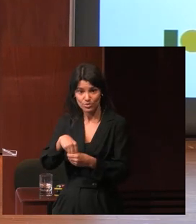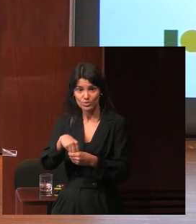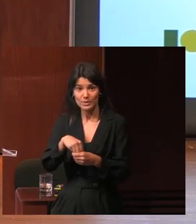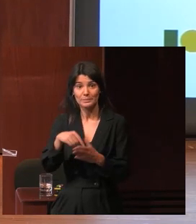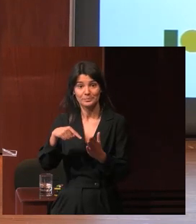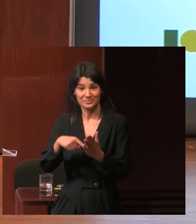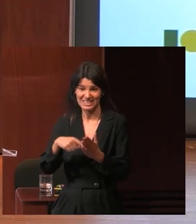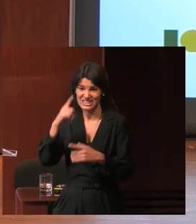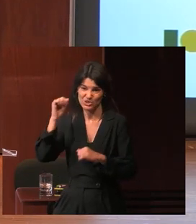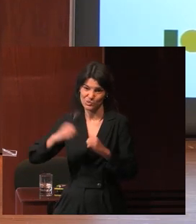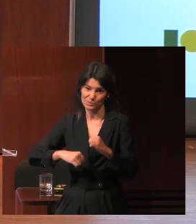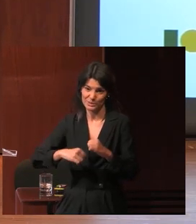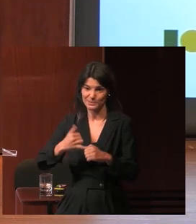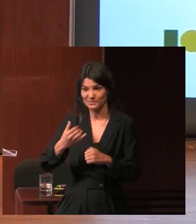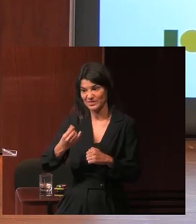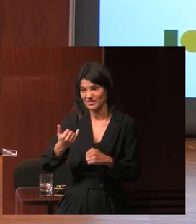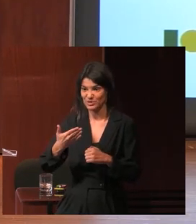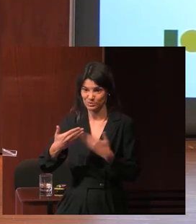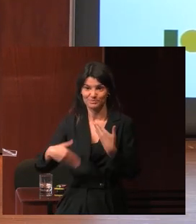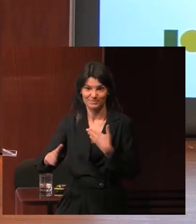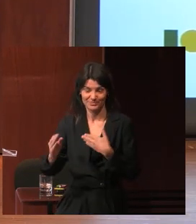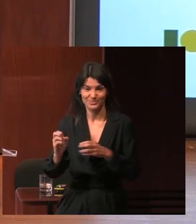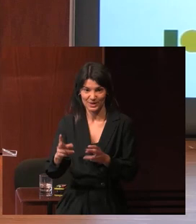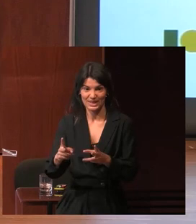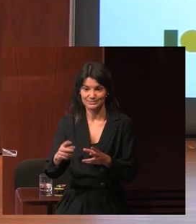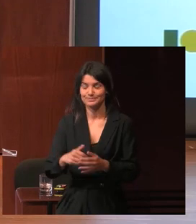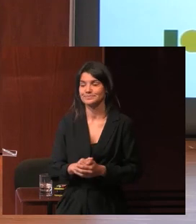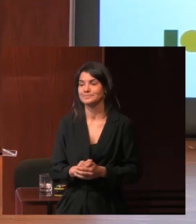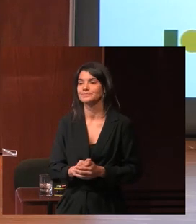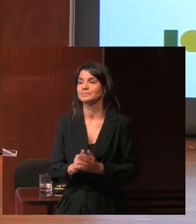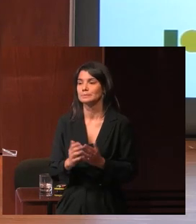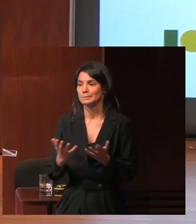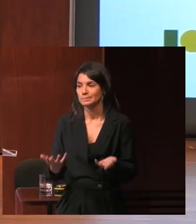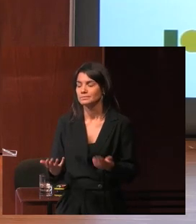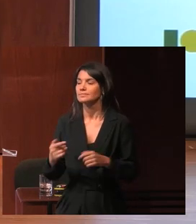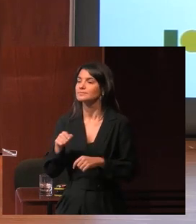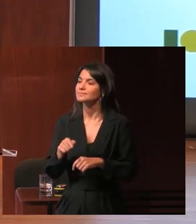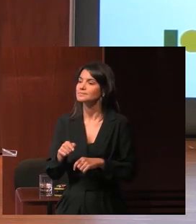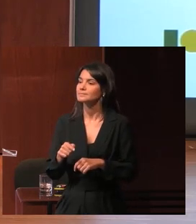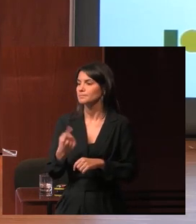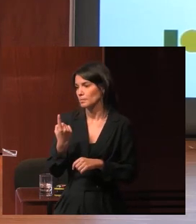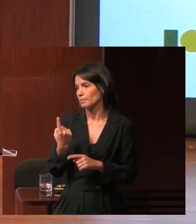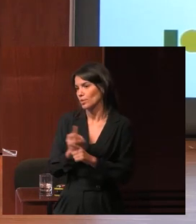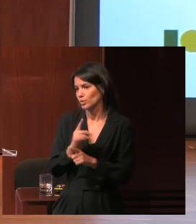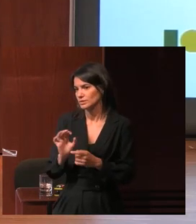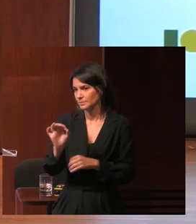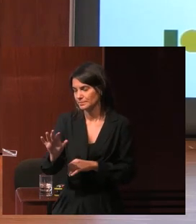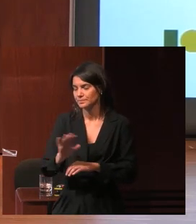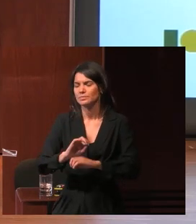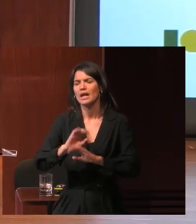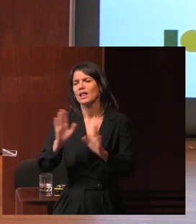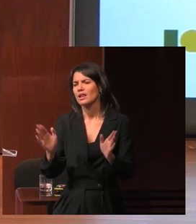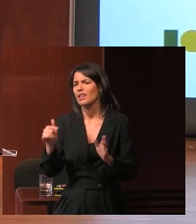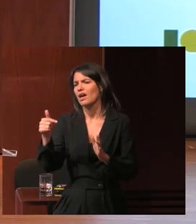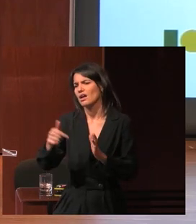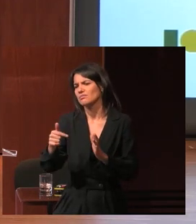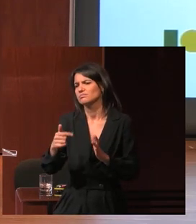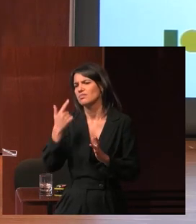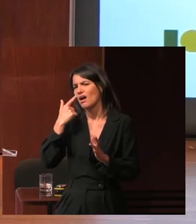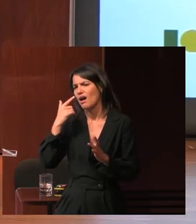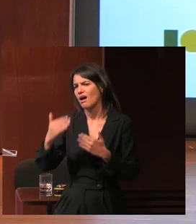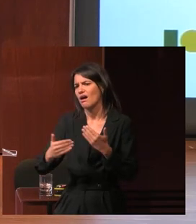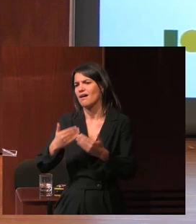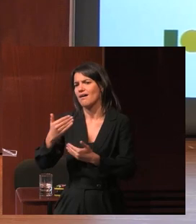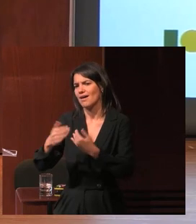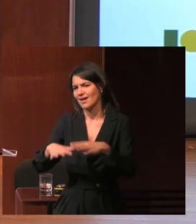21. Okay? So this is one thing. Of course they are developing, but the whole information that is